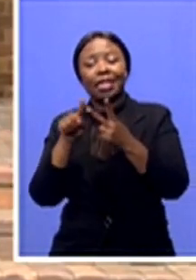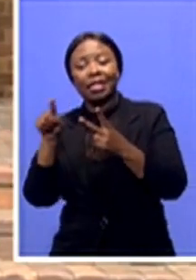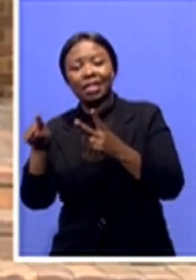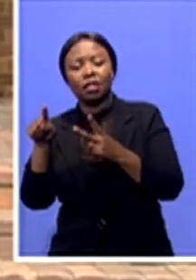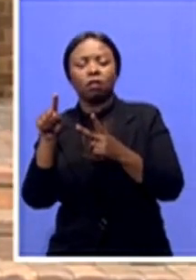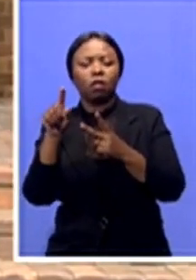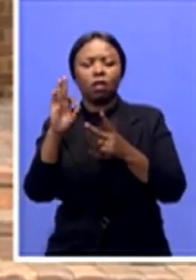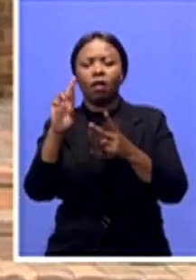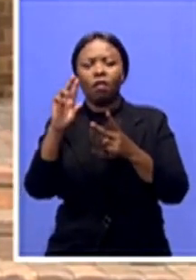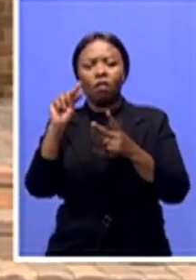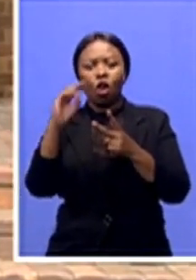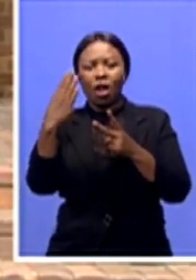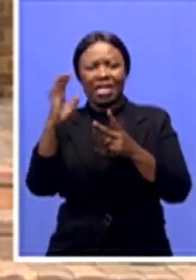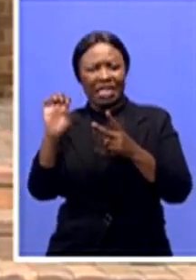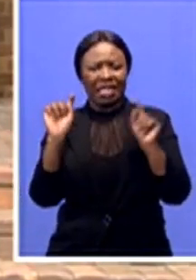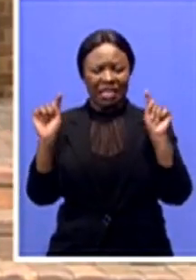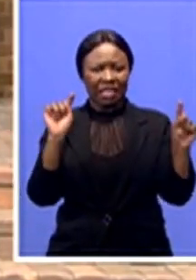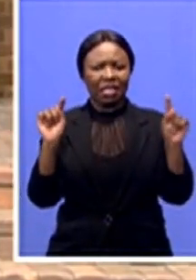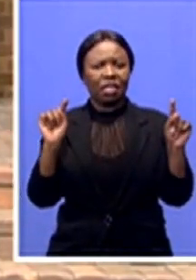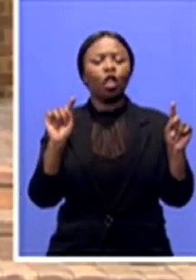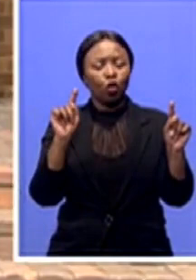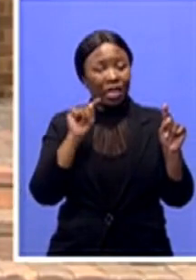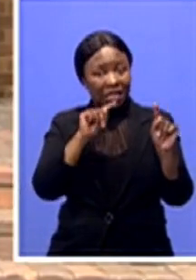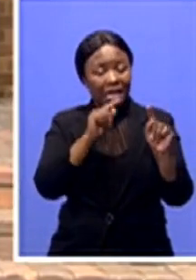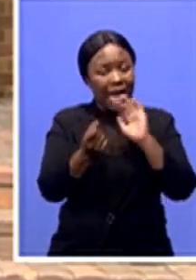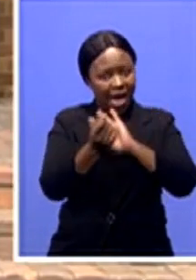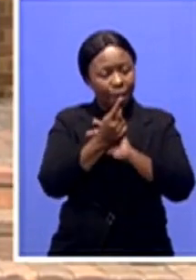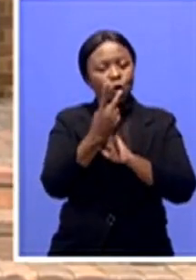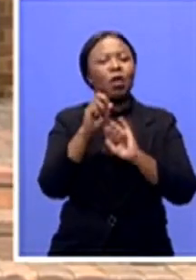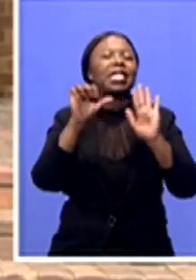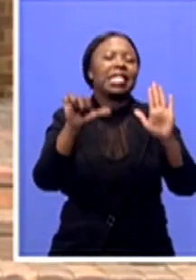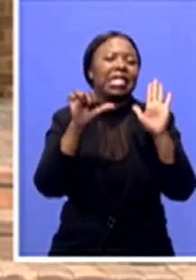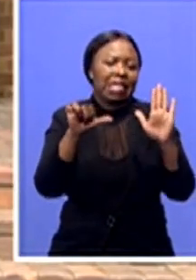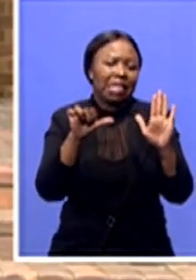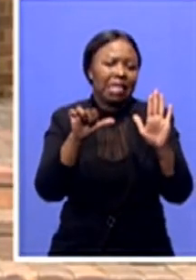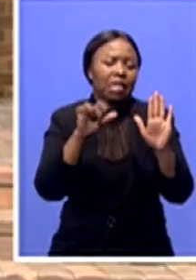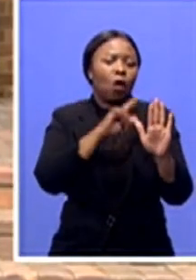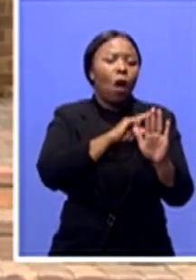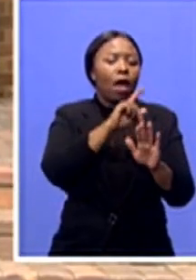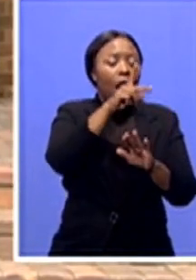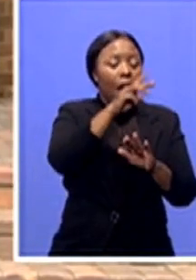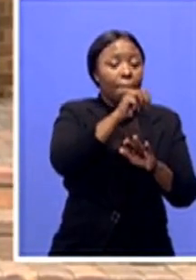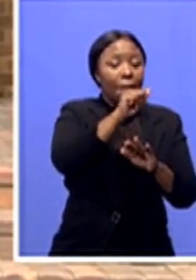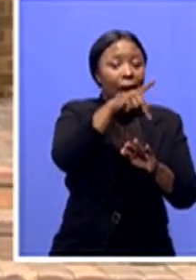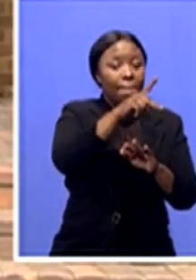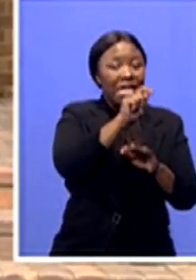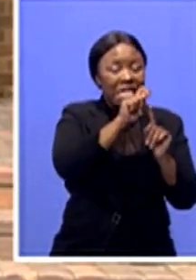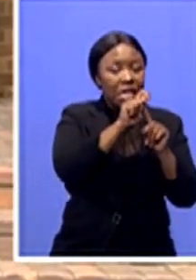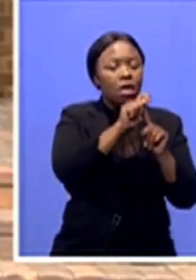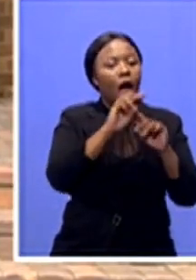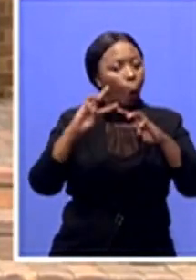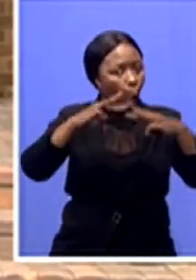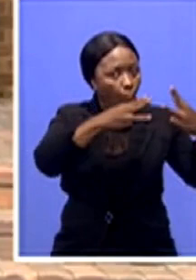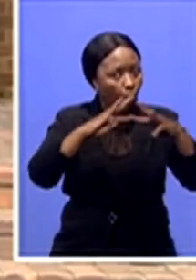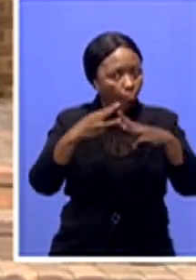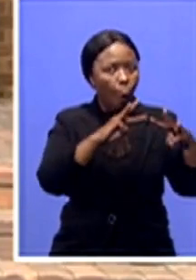what happened in the 2016 local government elections when the late Mapiti Matsena was at war with the then mayor and then regional